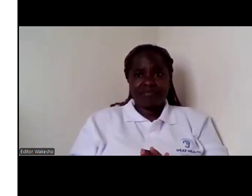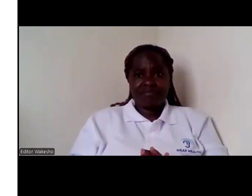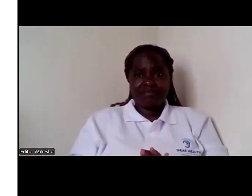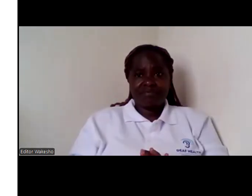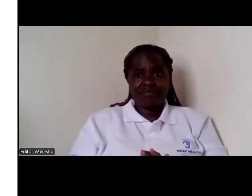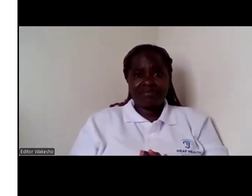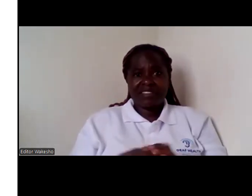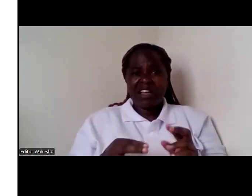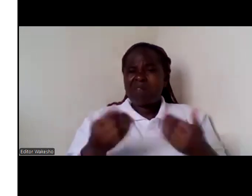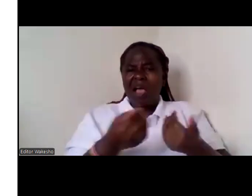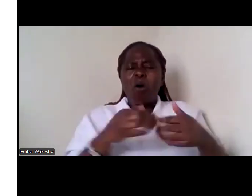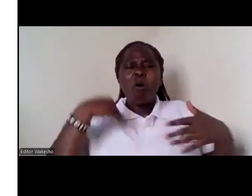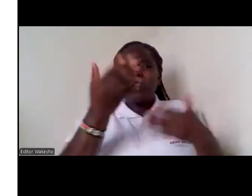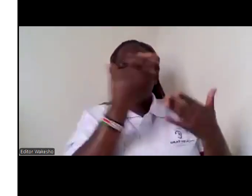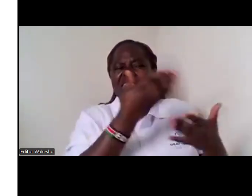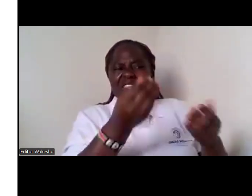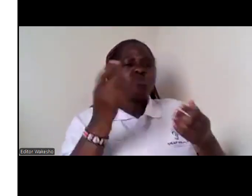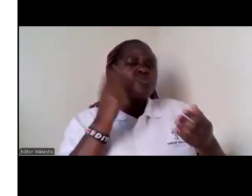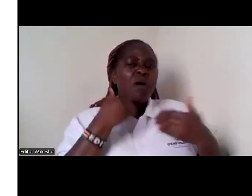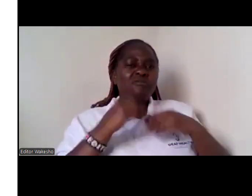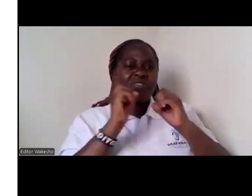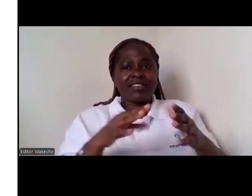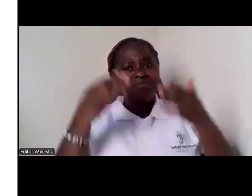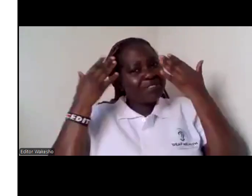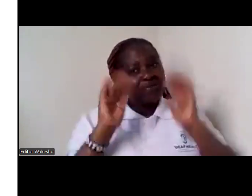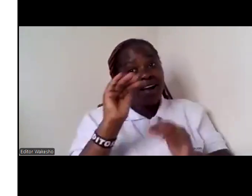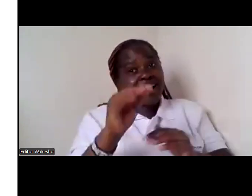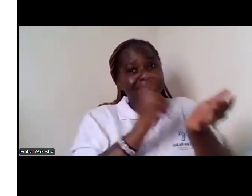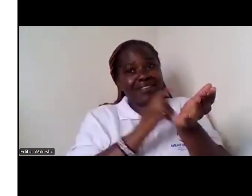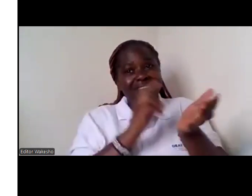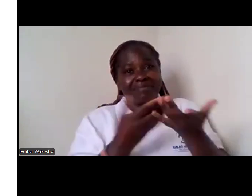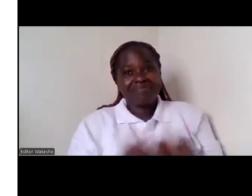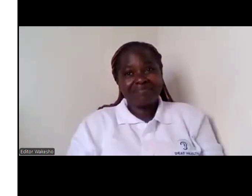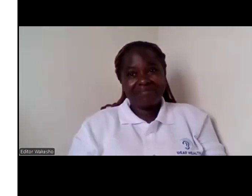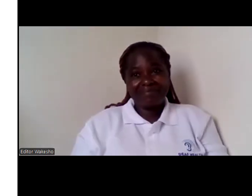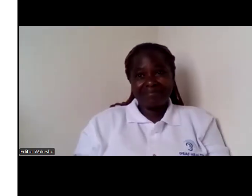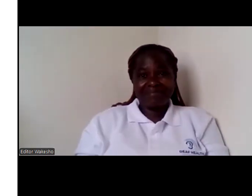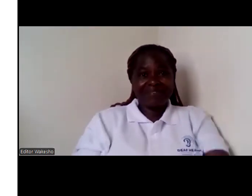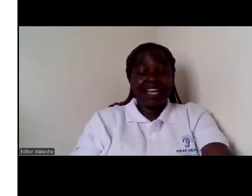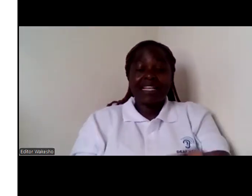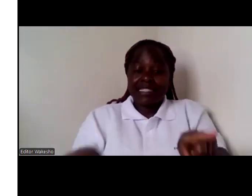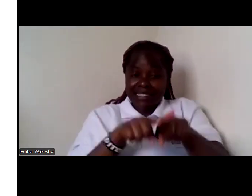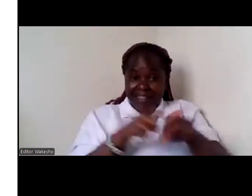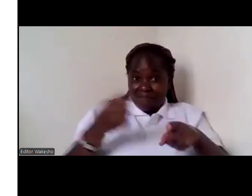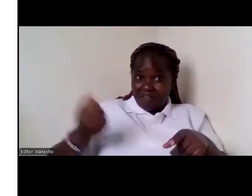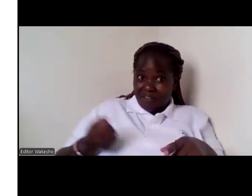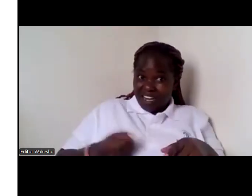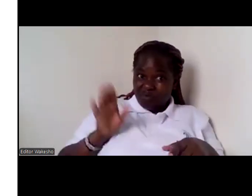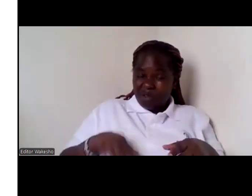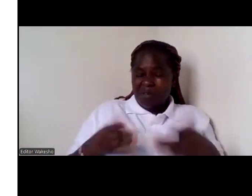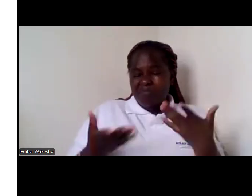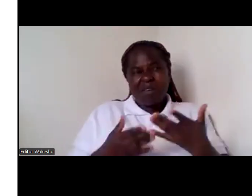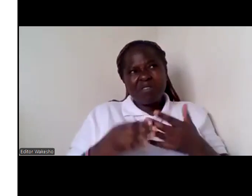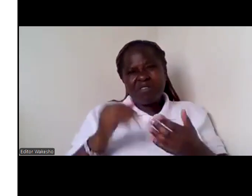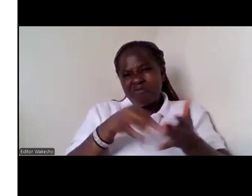readily available. The 6-month probability of failure during use is about 2.6%.